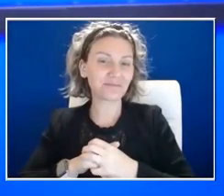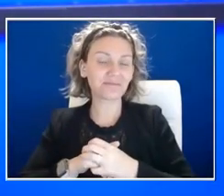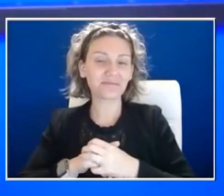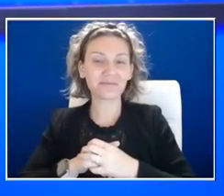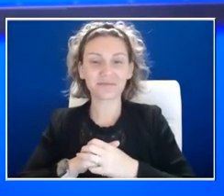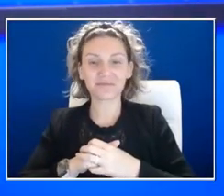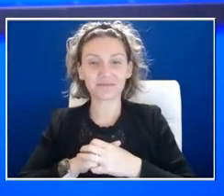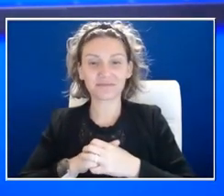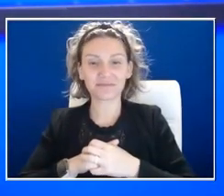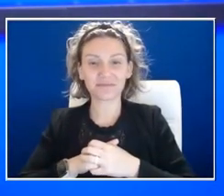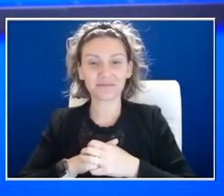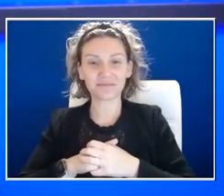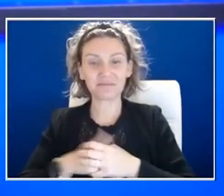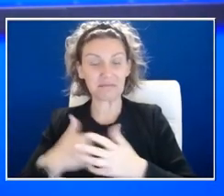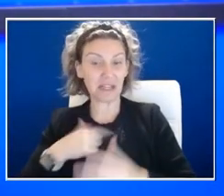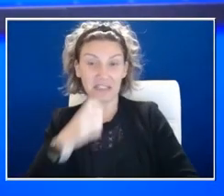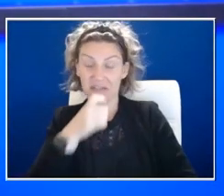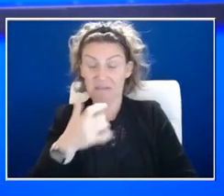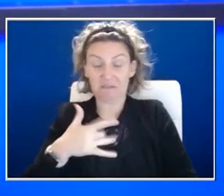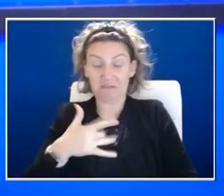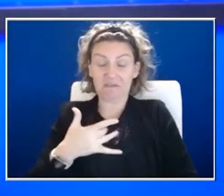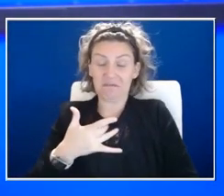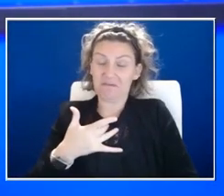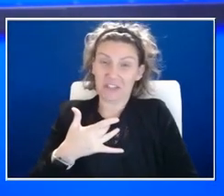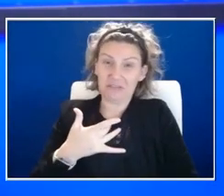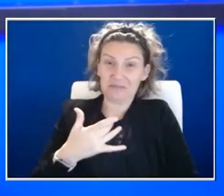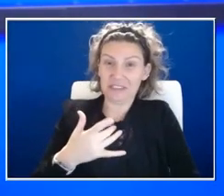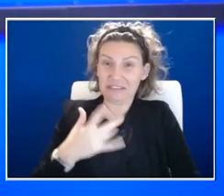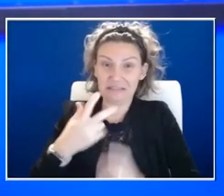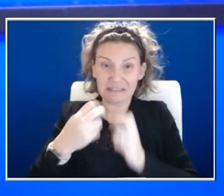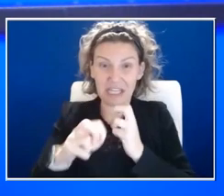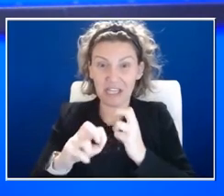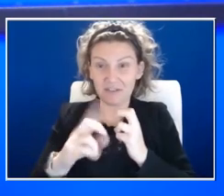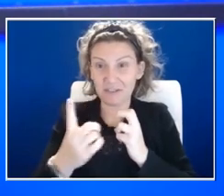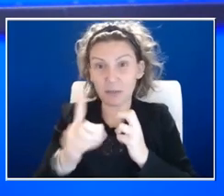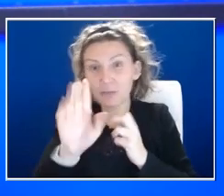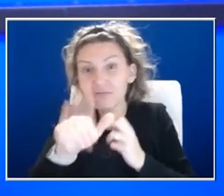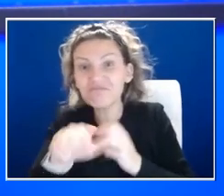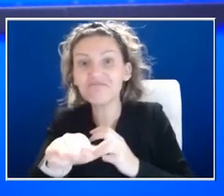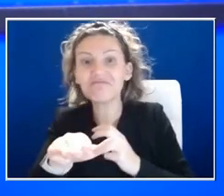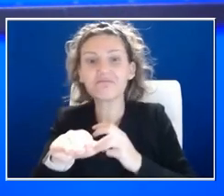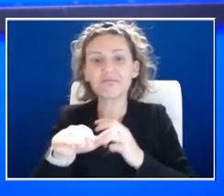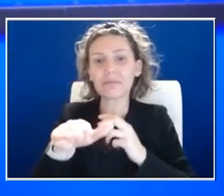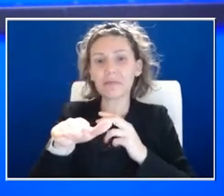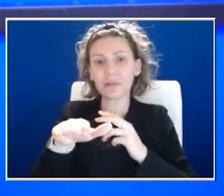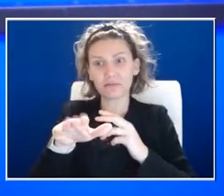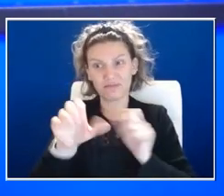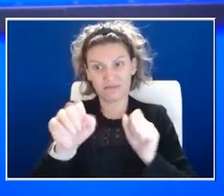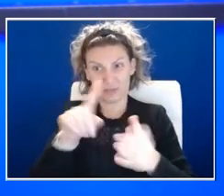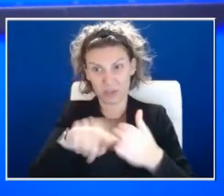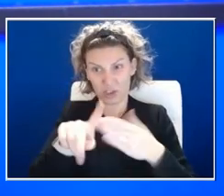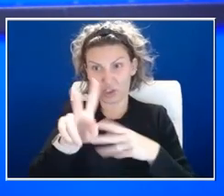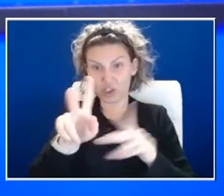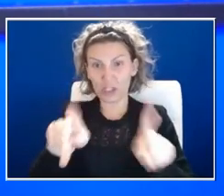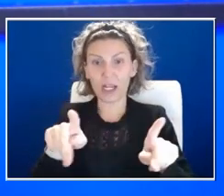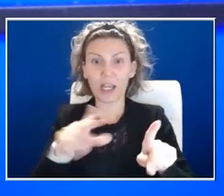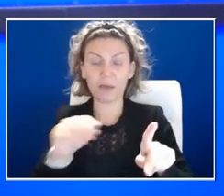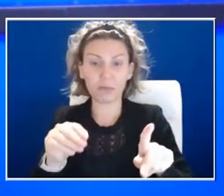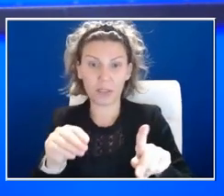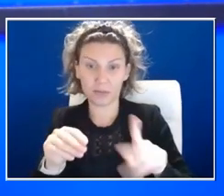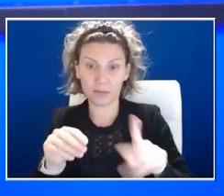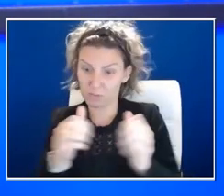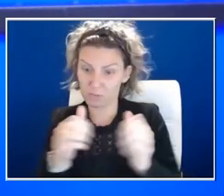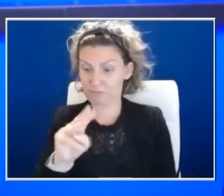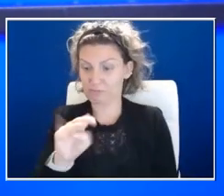I don't find it difficult, you know, to somebody to say, hey, you can get a checkup, and under Medicare, you know,